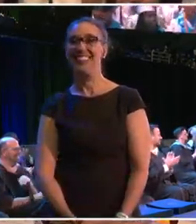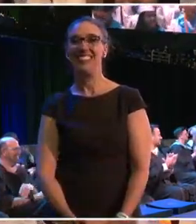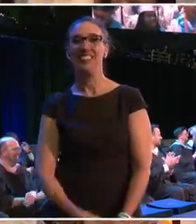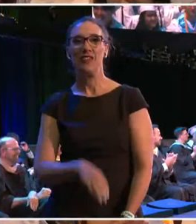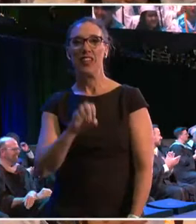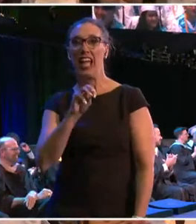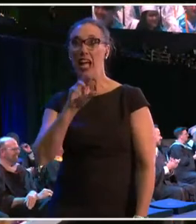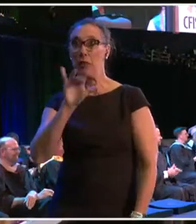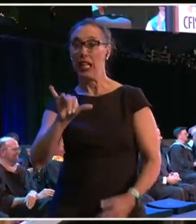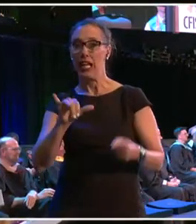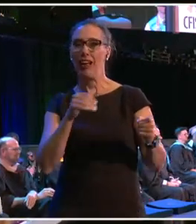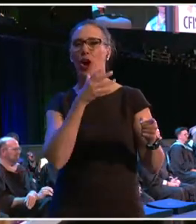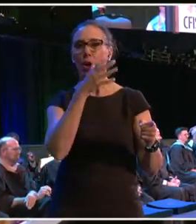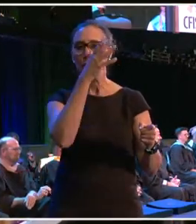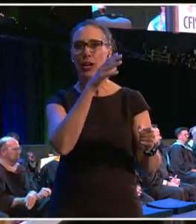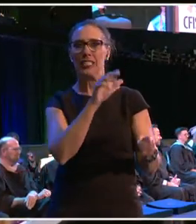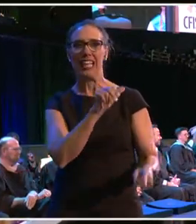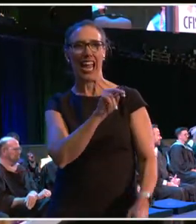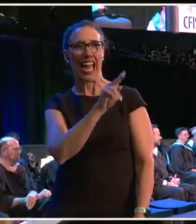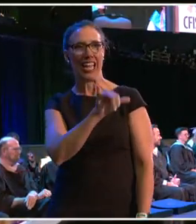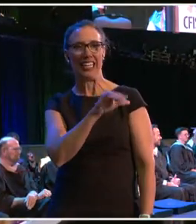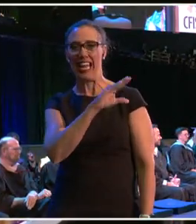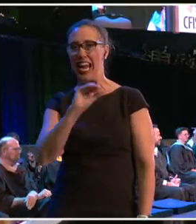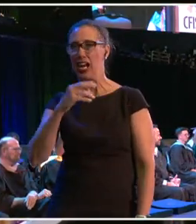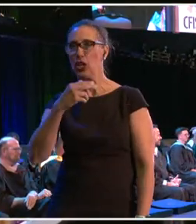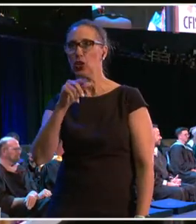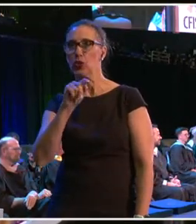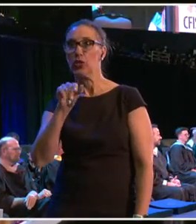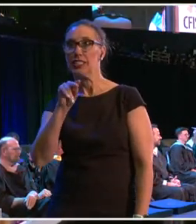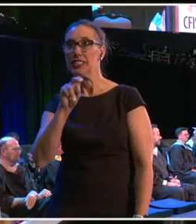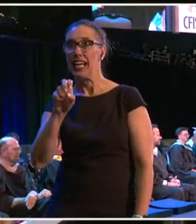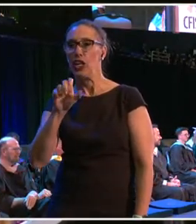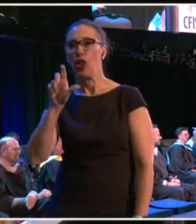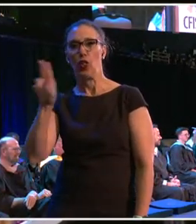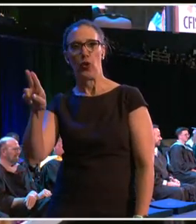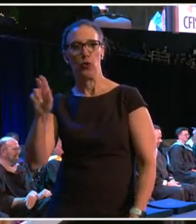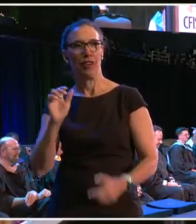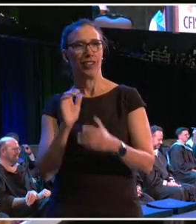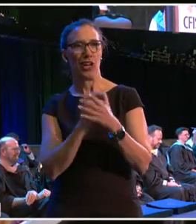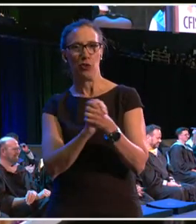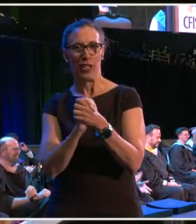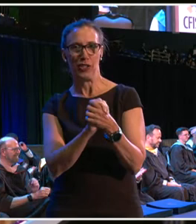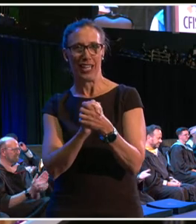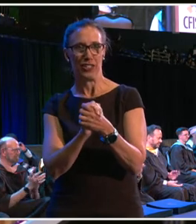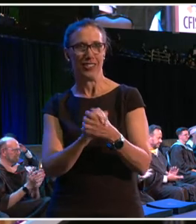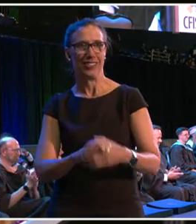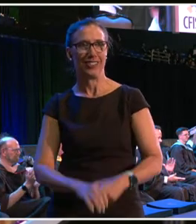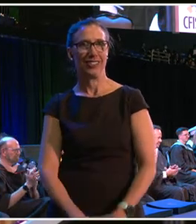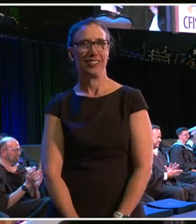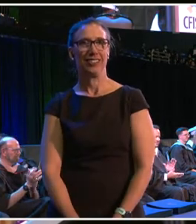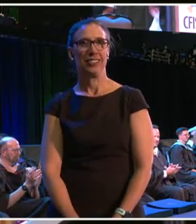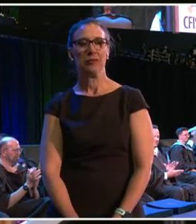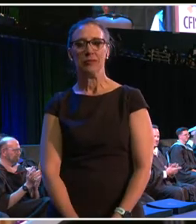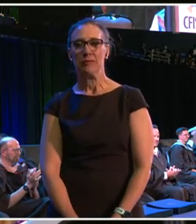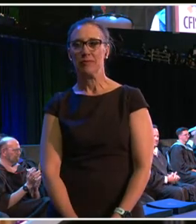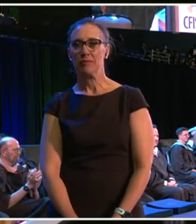Emily is the daughter of Andy Trin and Christine Liu. Congratulations.